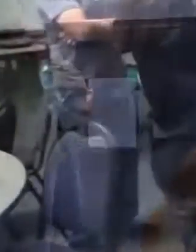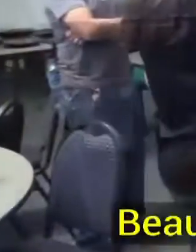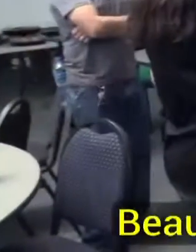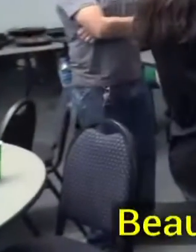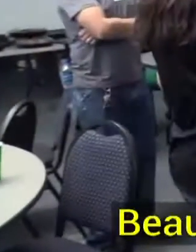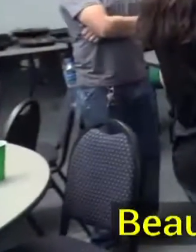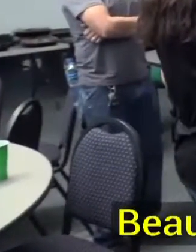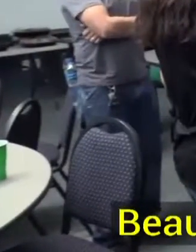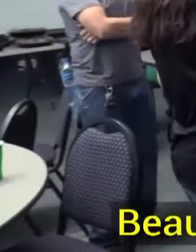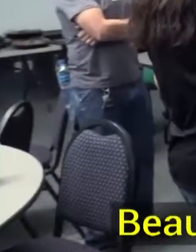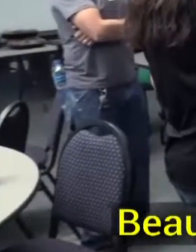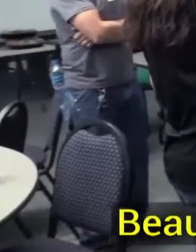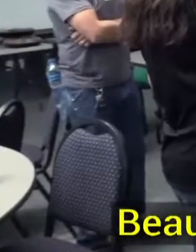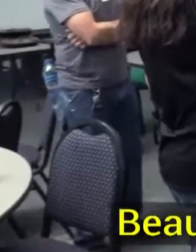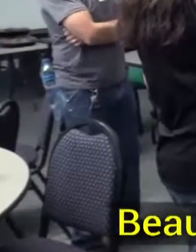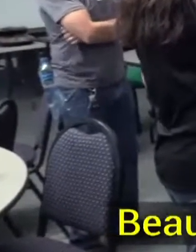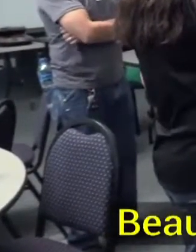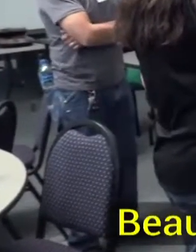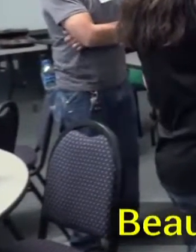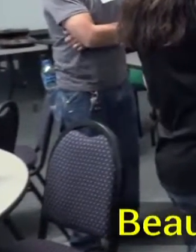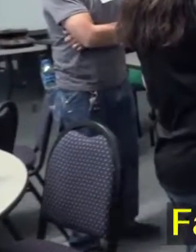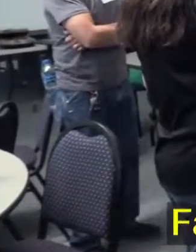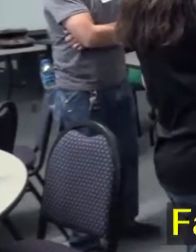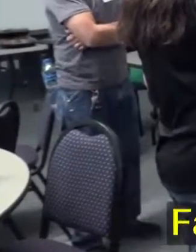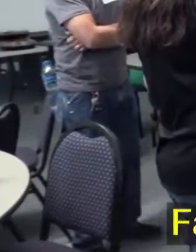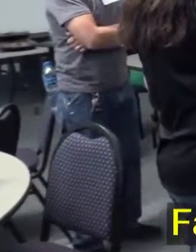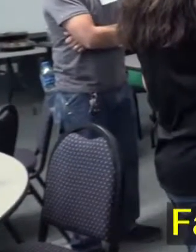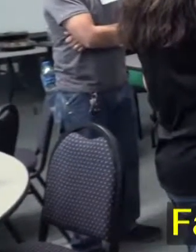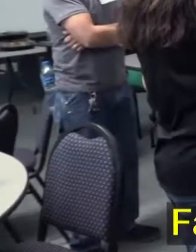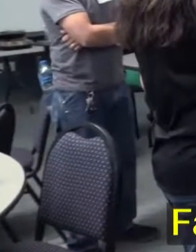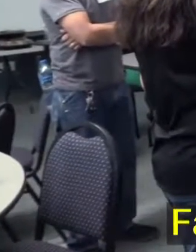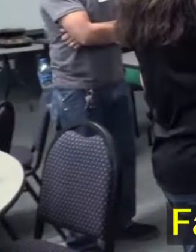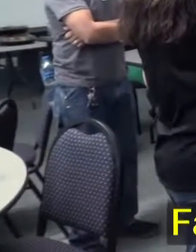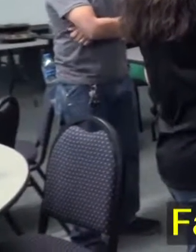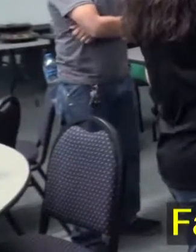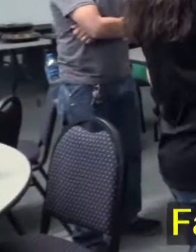People stand and socialize as they communicate in sign language.